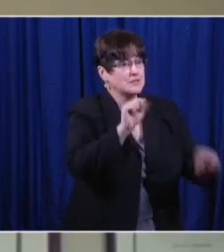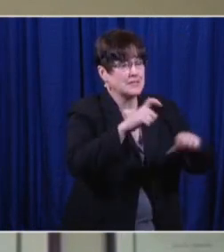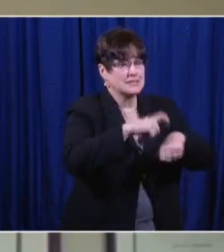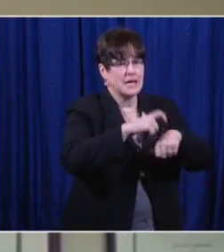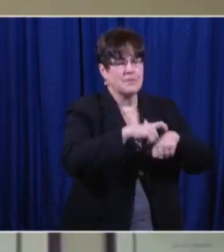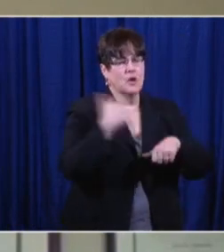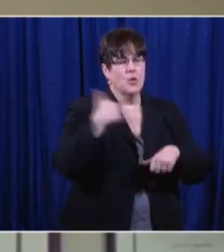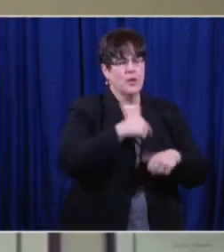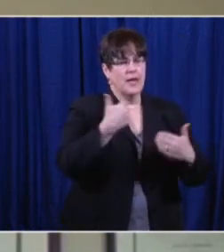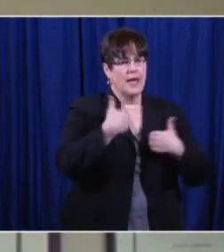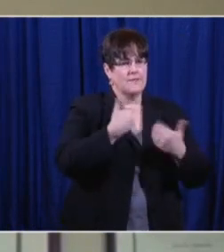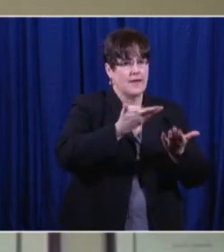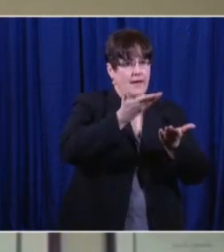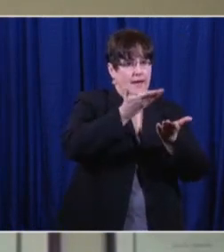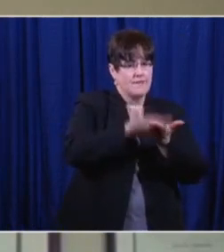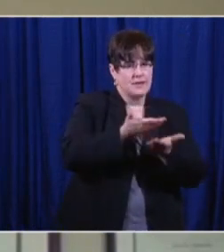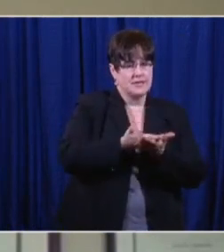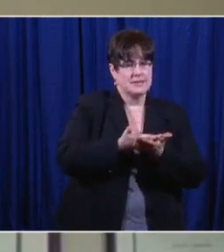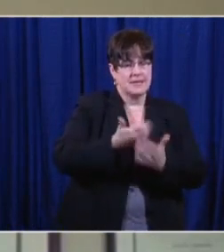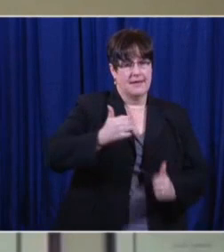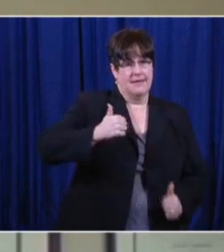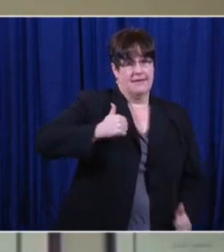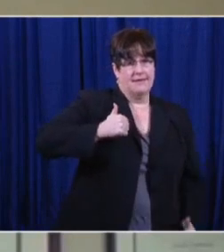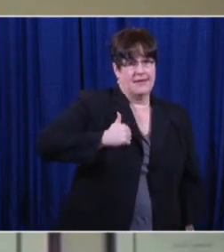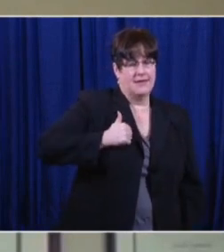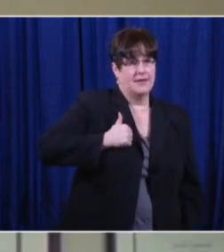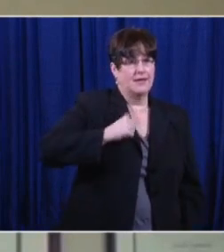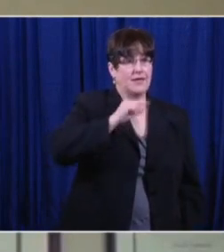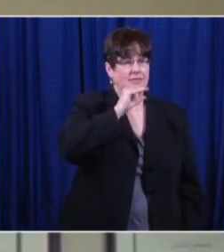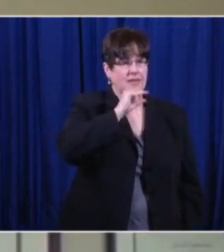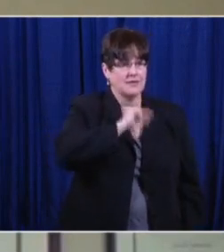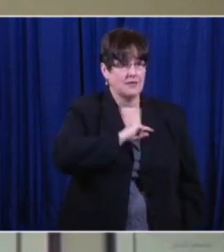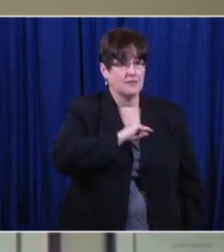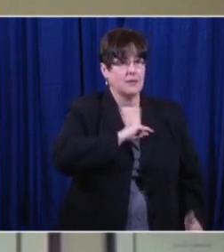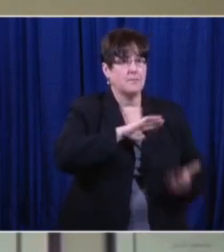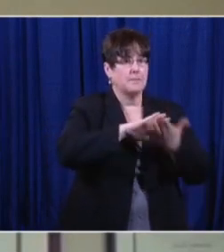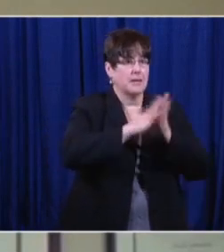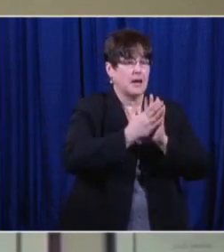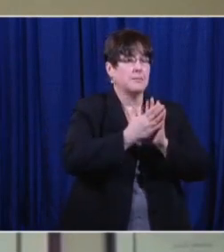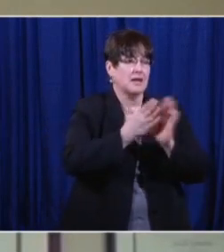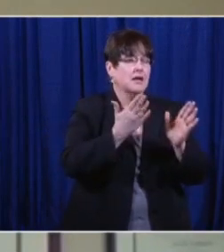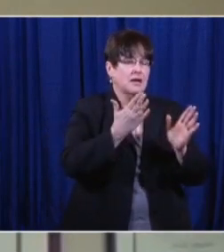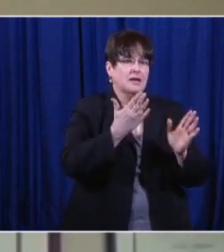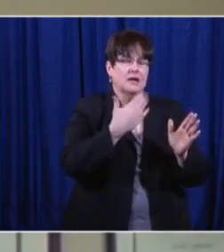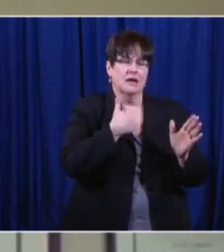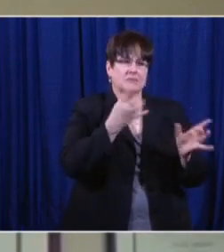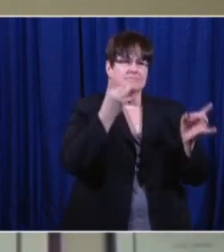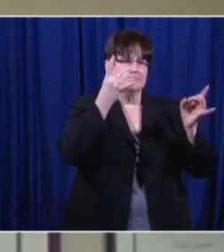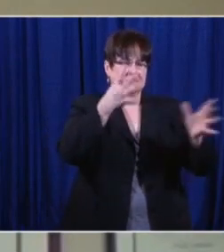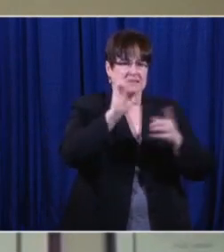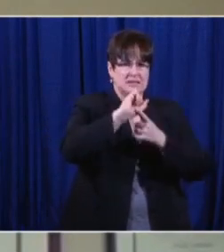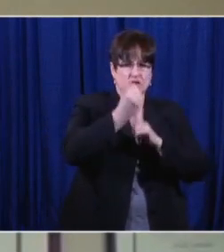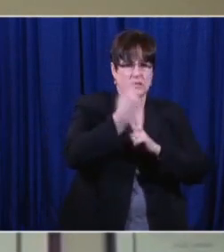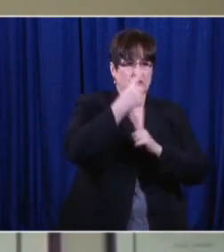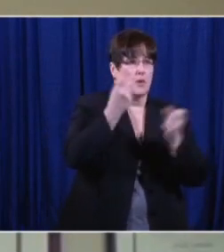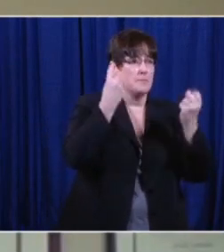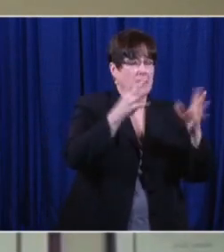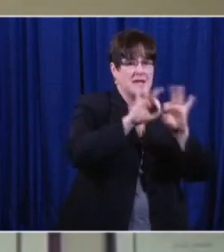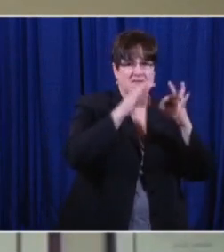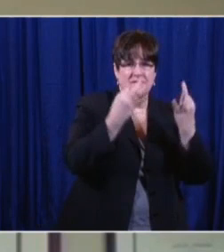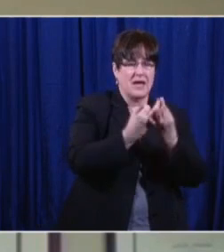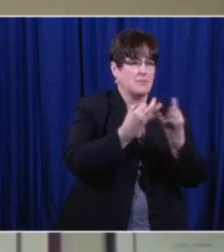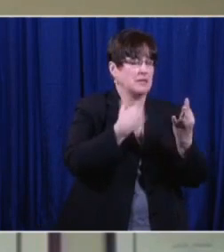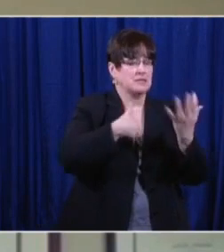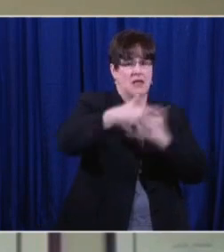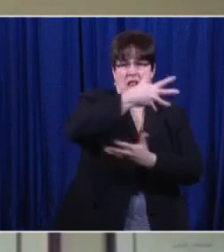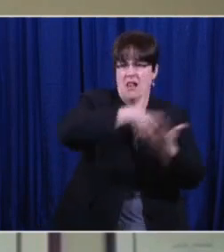that Canadian Thanksgiving ended up being a situation where a lot of families spread coronavirus to each other. And I'm